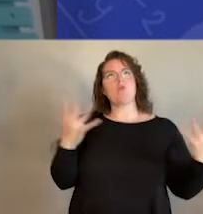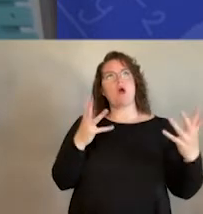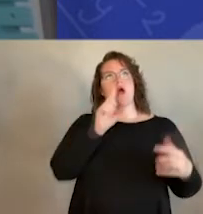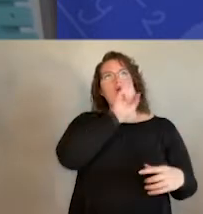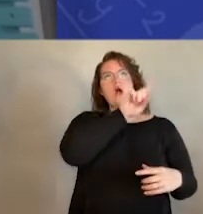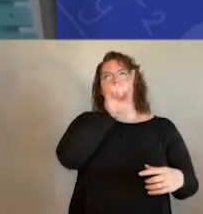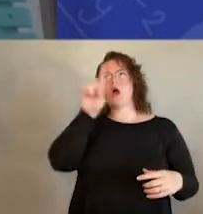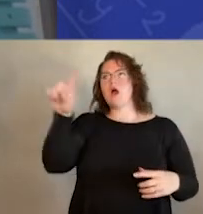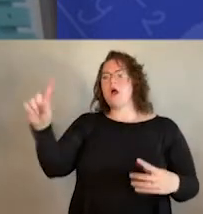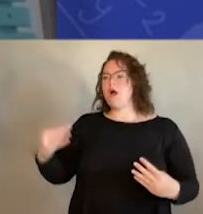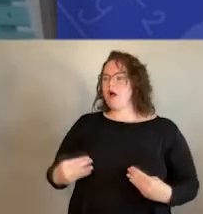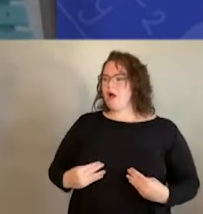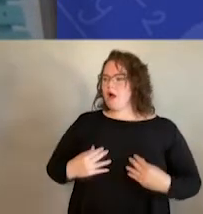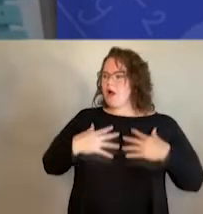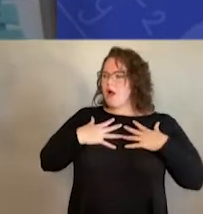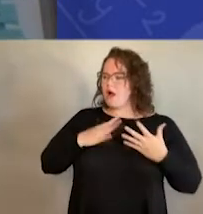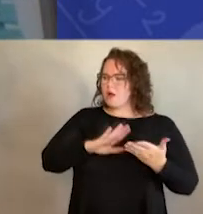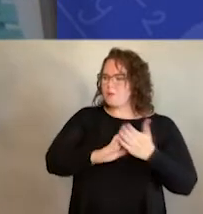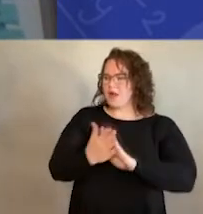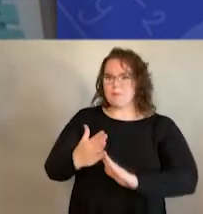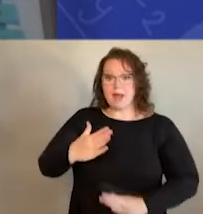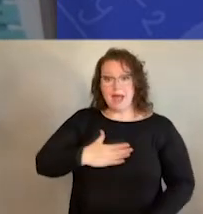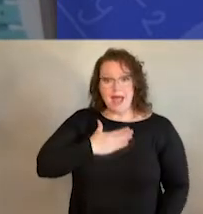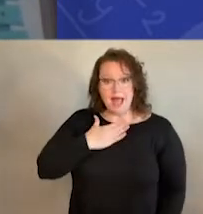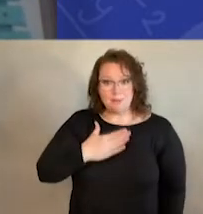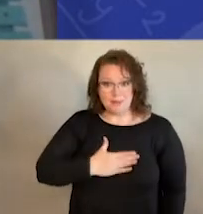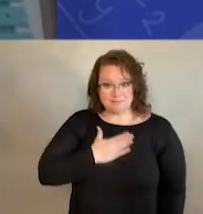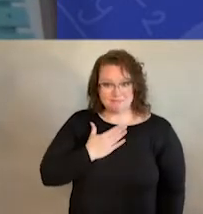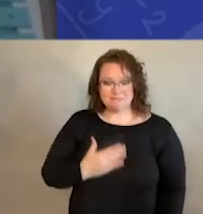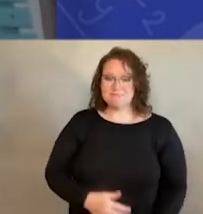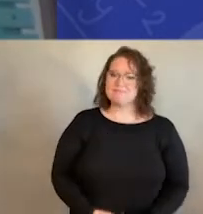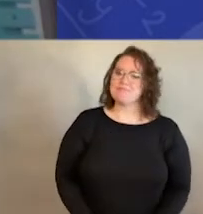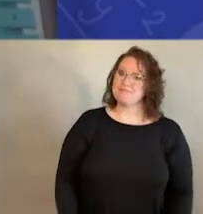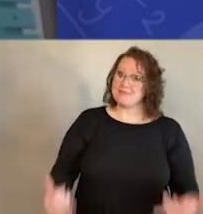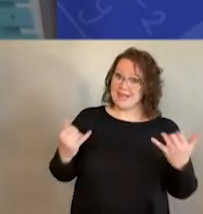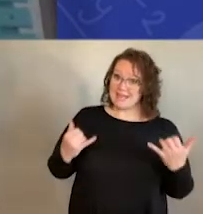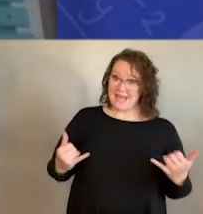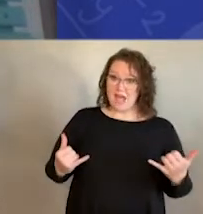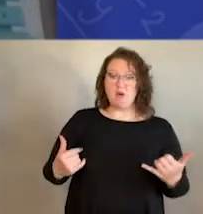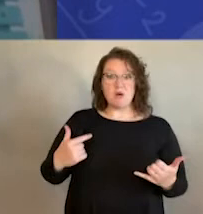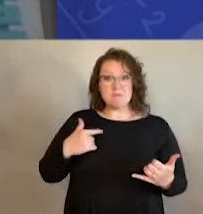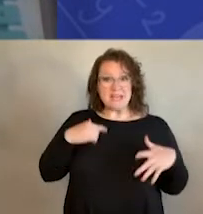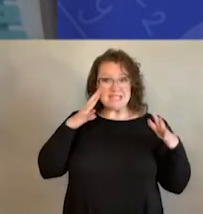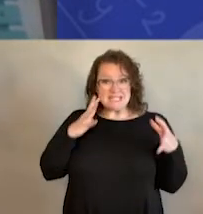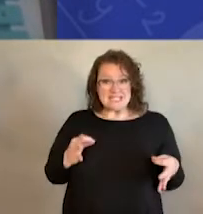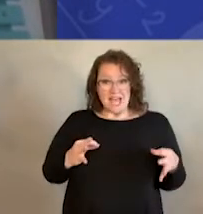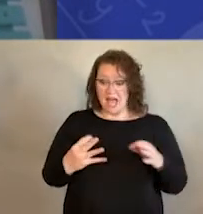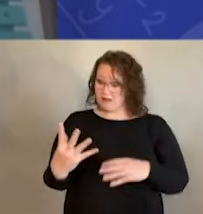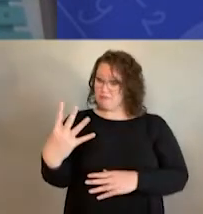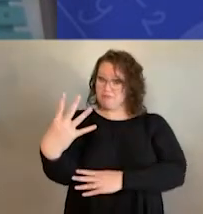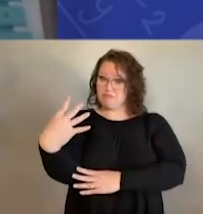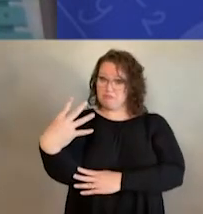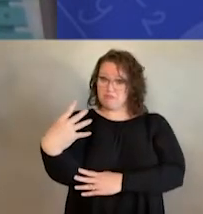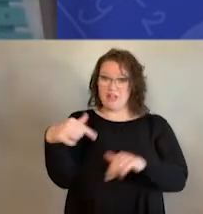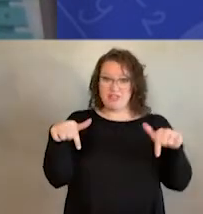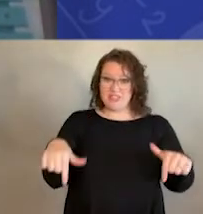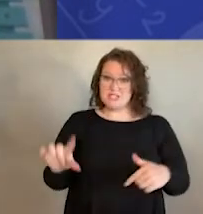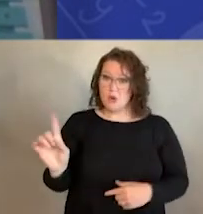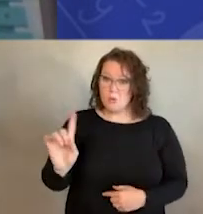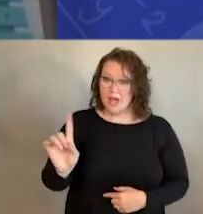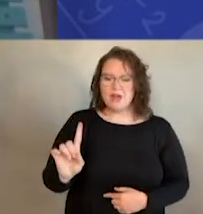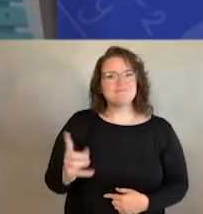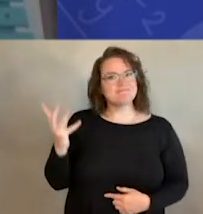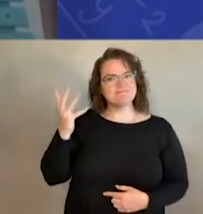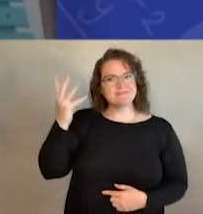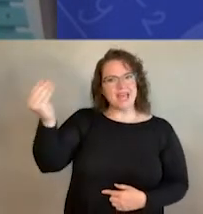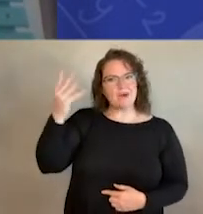happier. I chose to do my recording today outside in one of my favorite places on my porch. I came out here